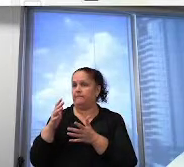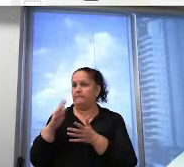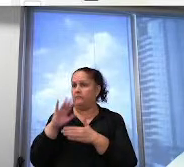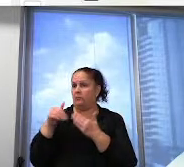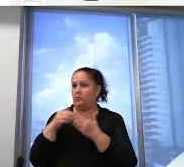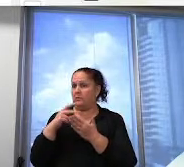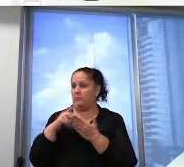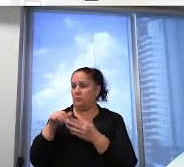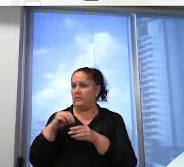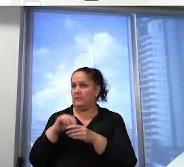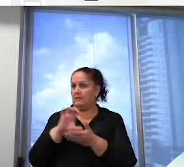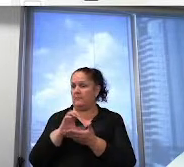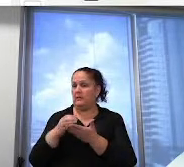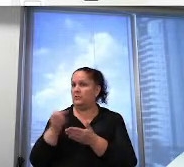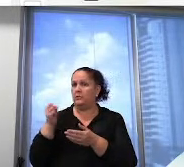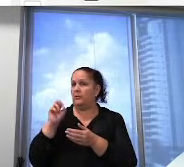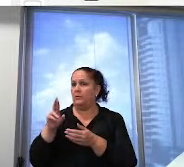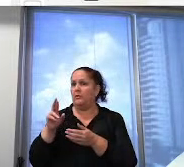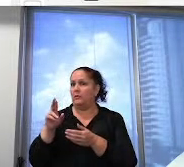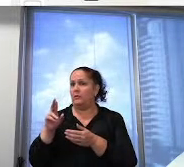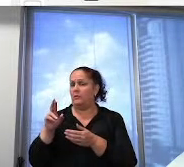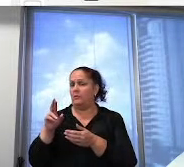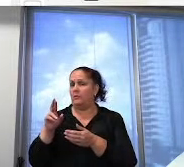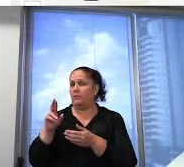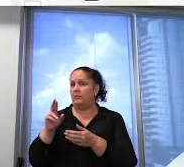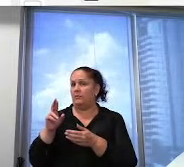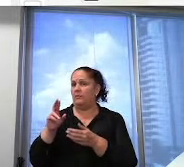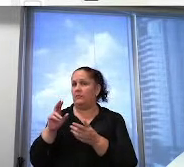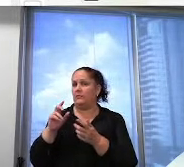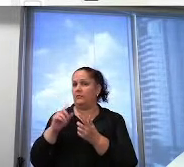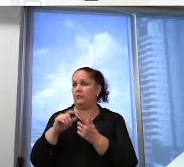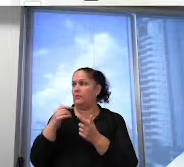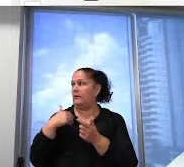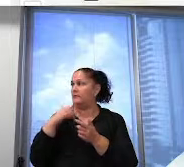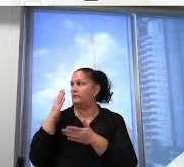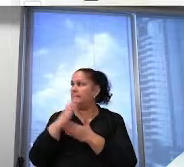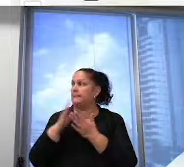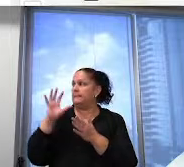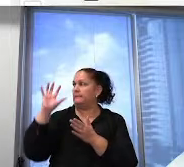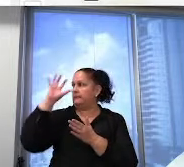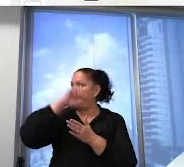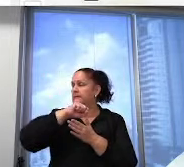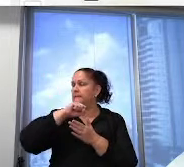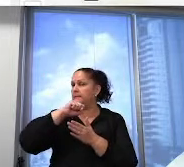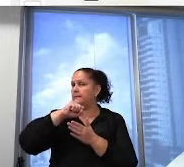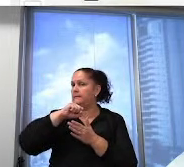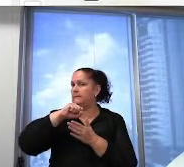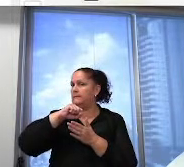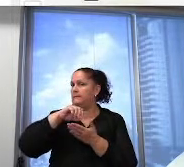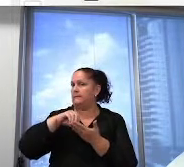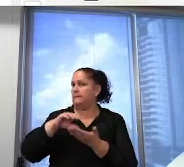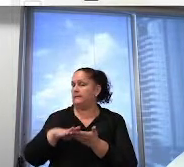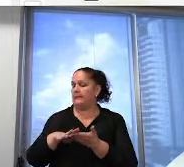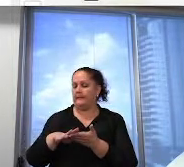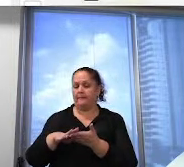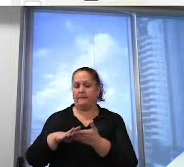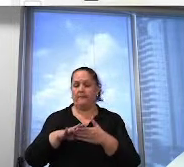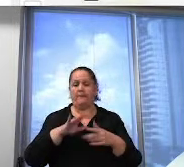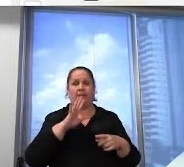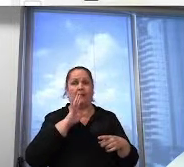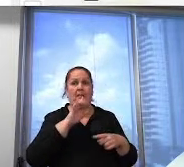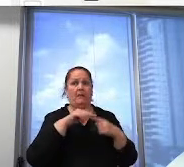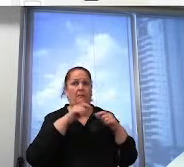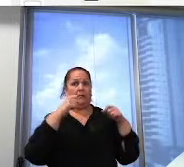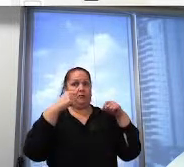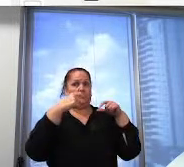the projects that are in the budget, or is there some level of estimation that's implicit in the budget?